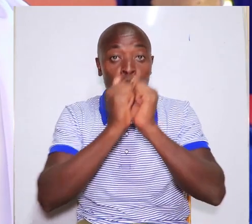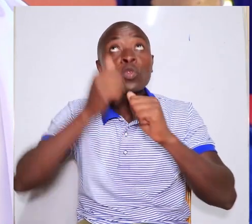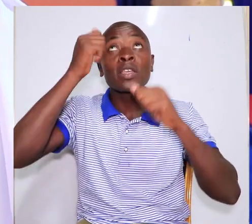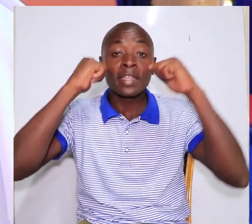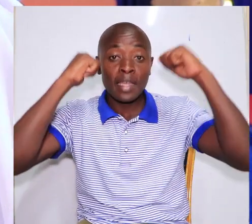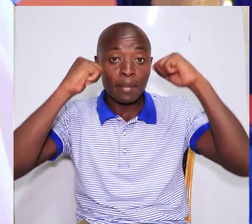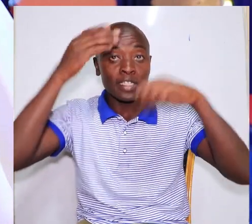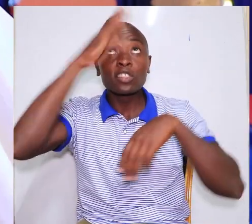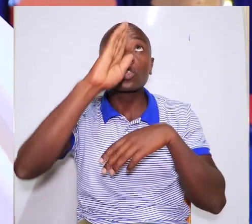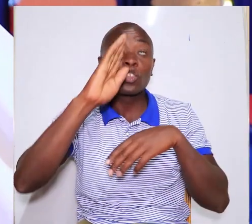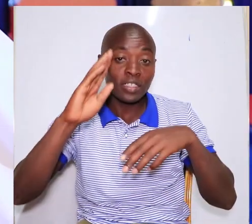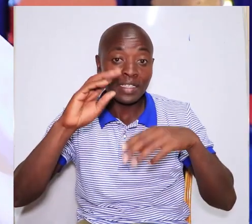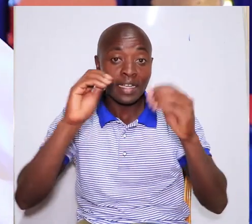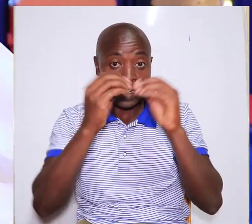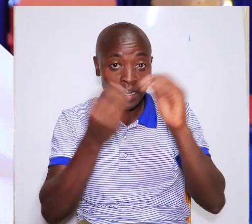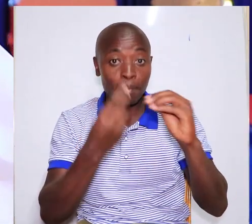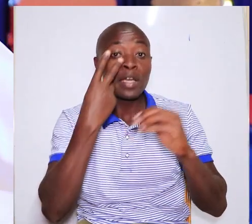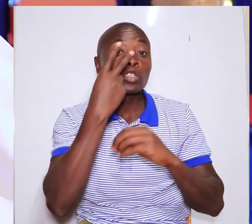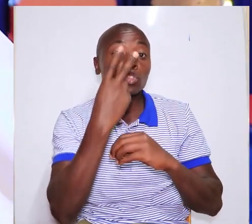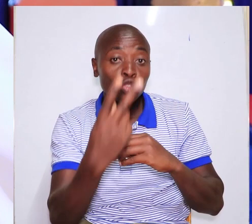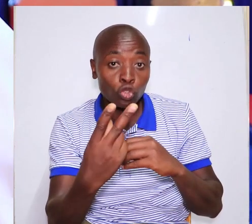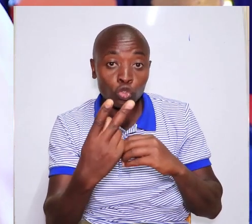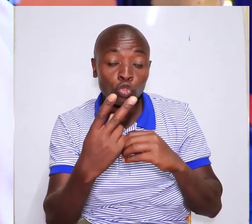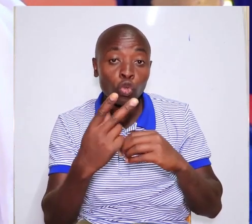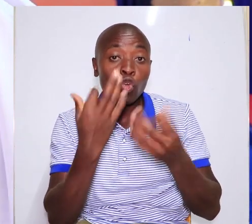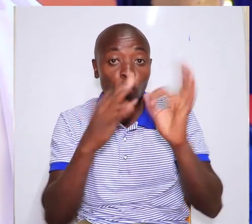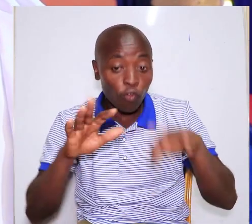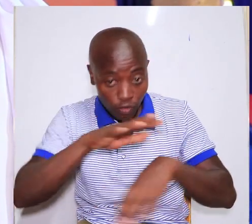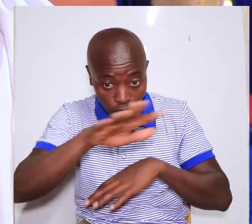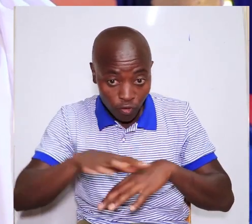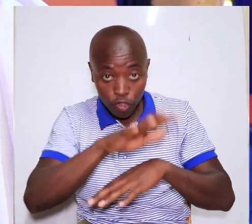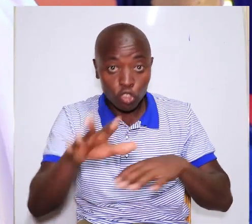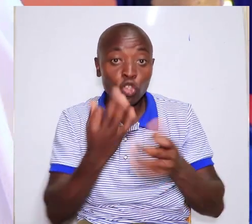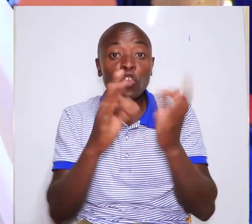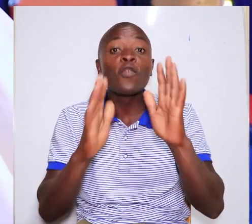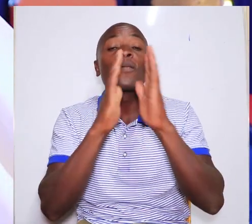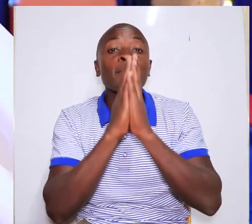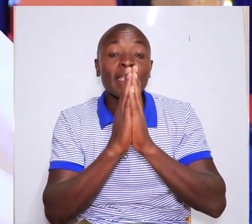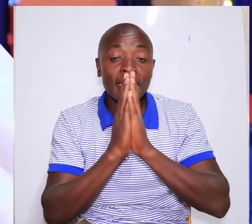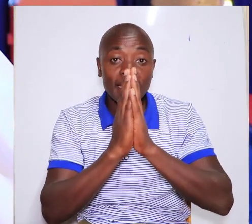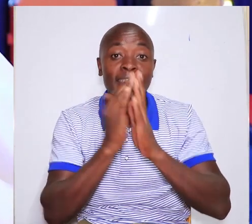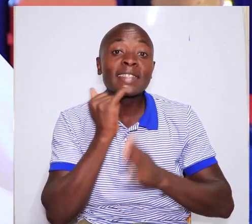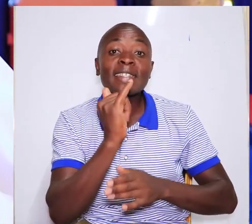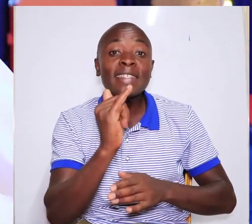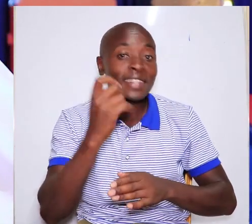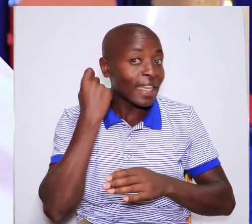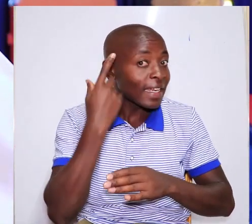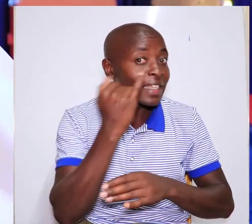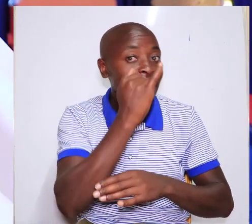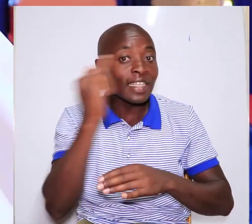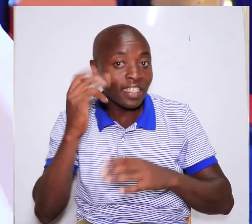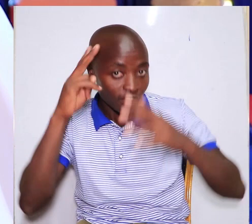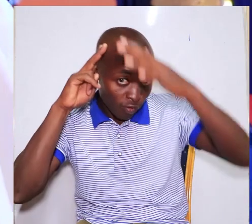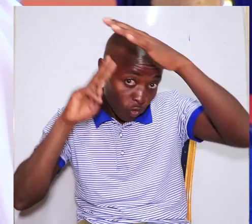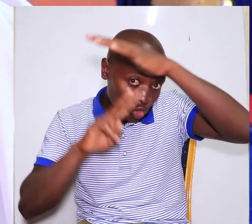God. The second step of these foundations of intercession is understanding the